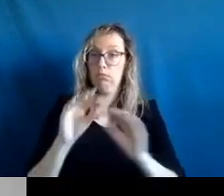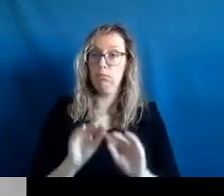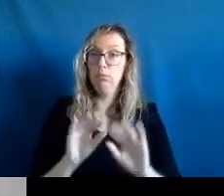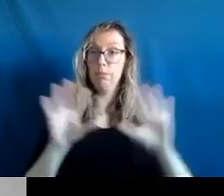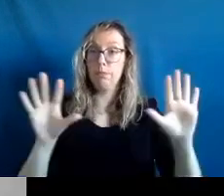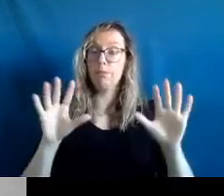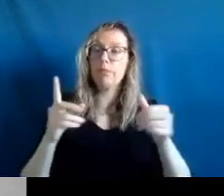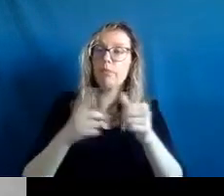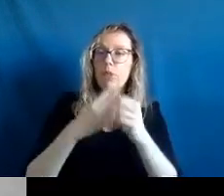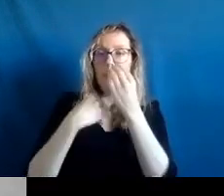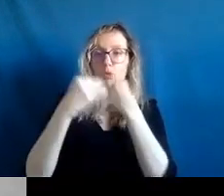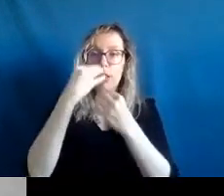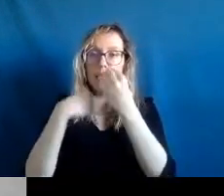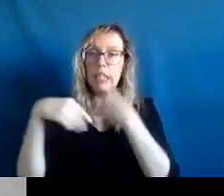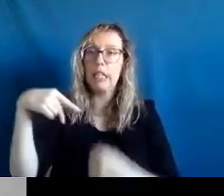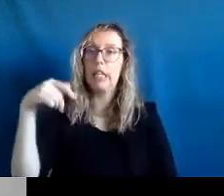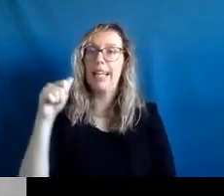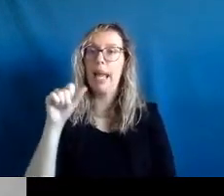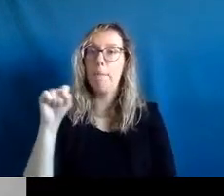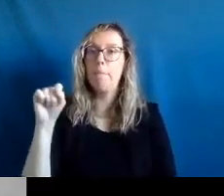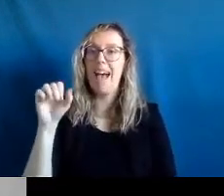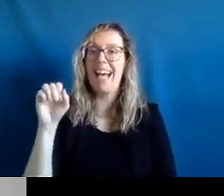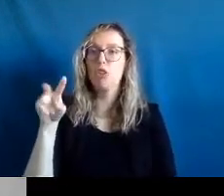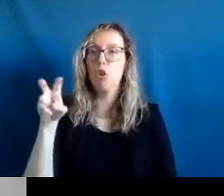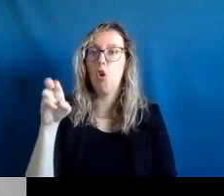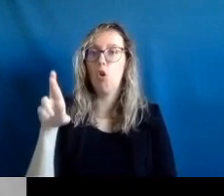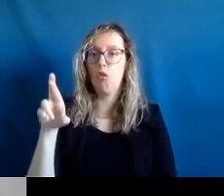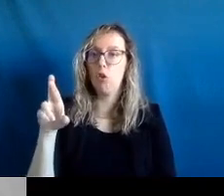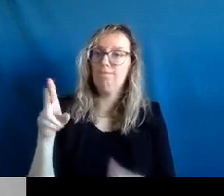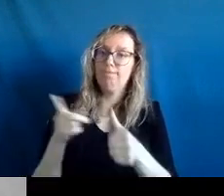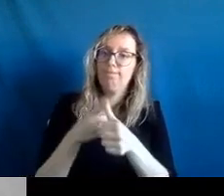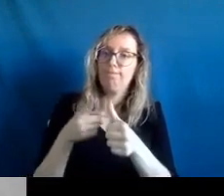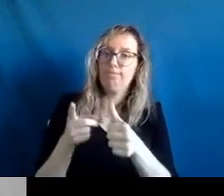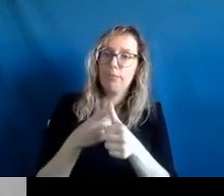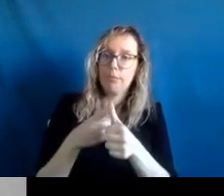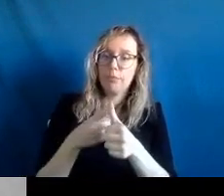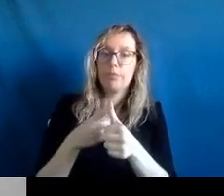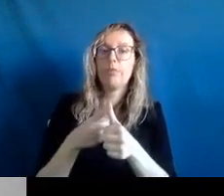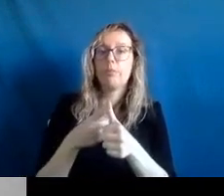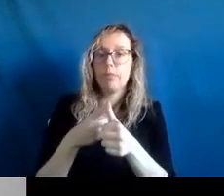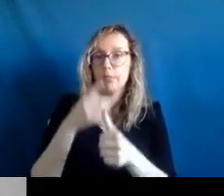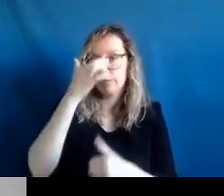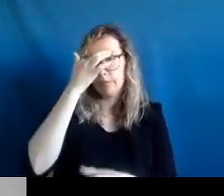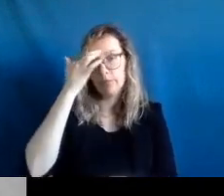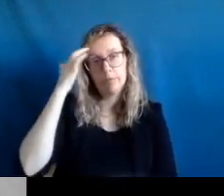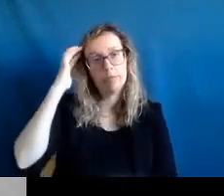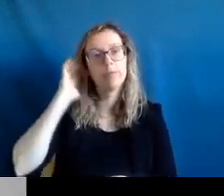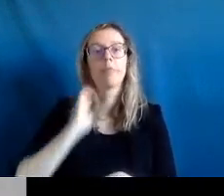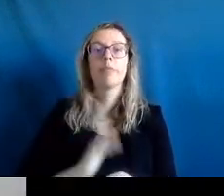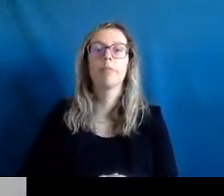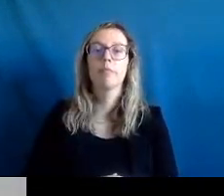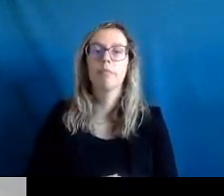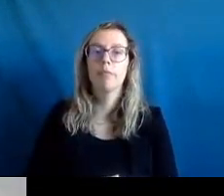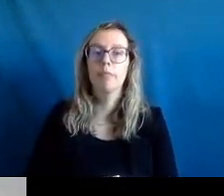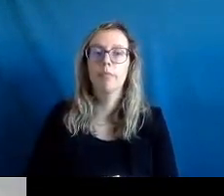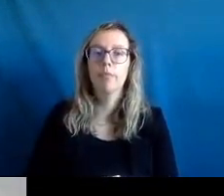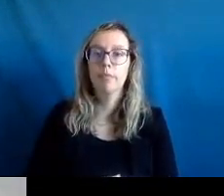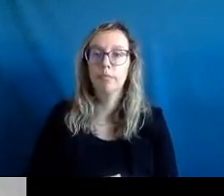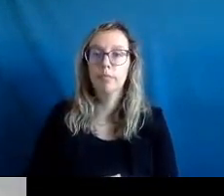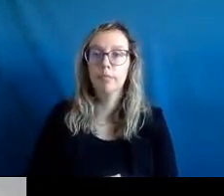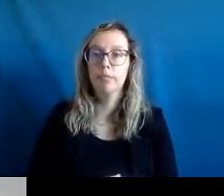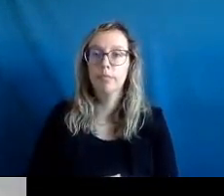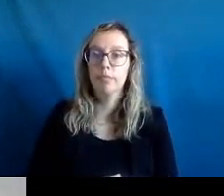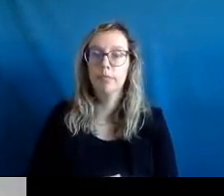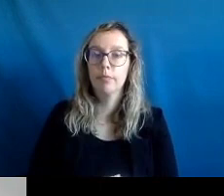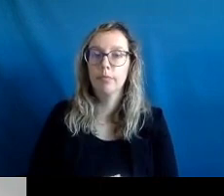leaders wouldn't enter the palace. Entering the palace would have made them ritually impure. So Pilate went out to them and asked, "What charge